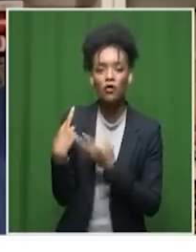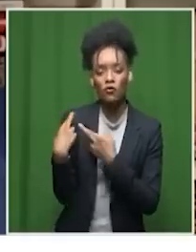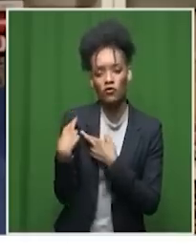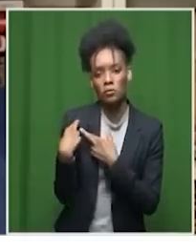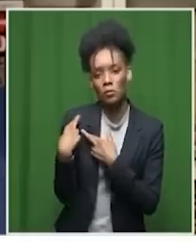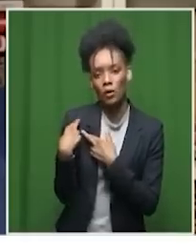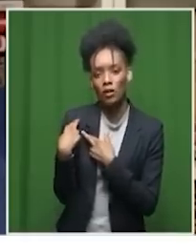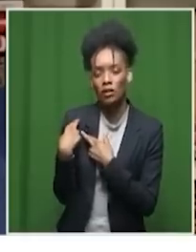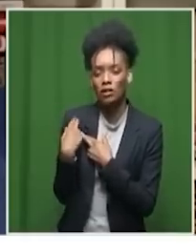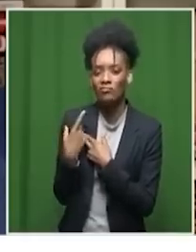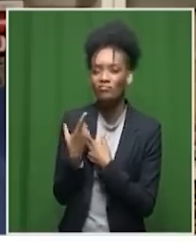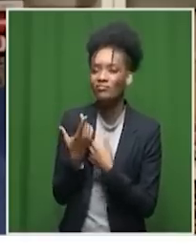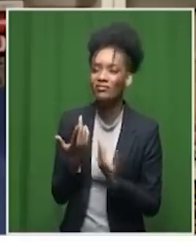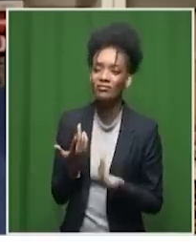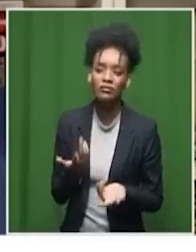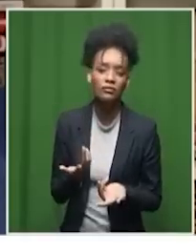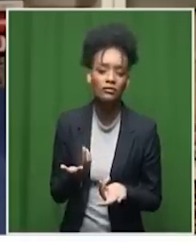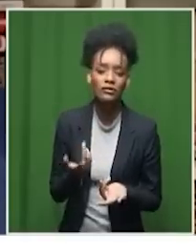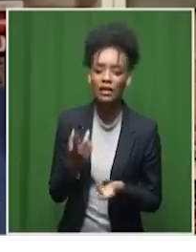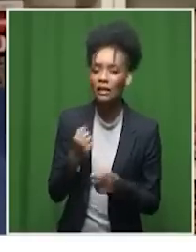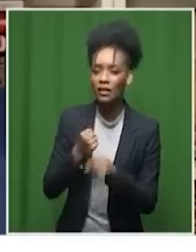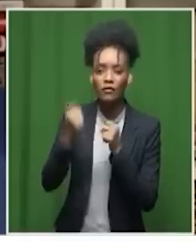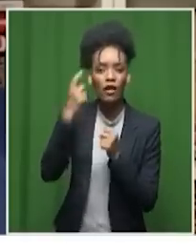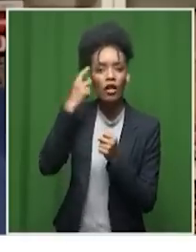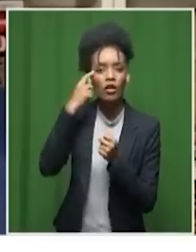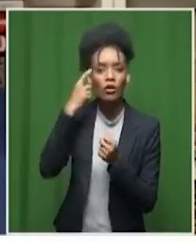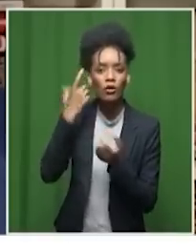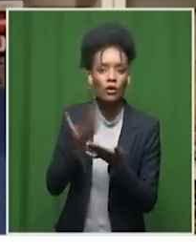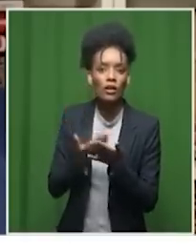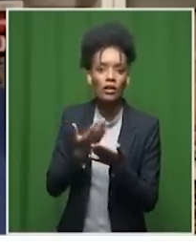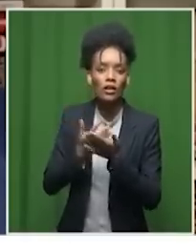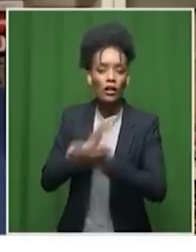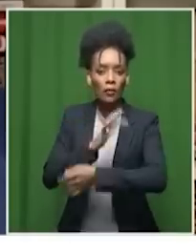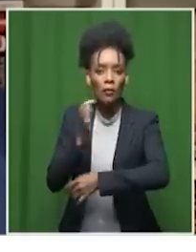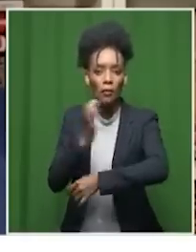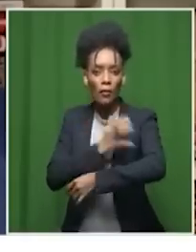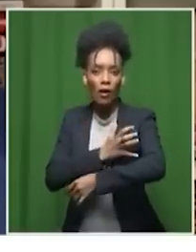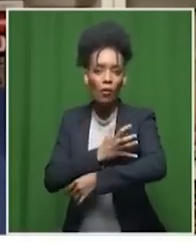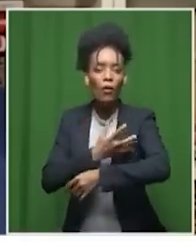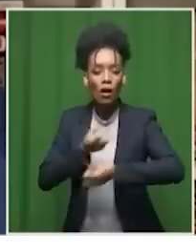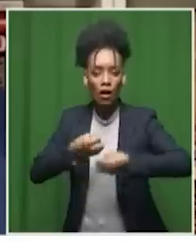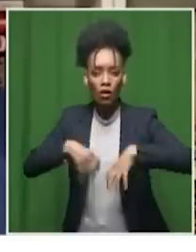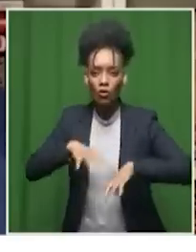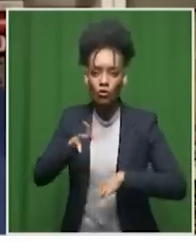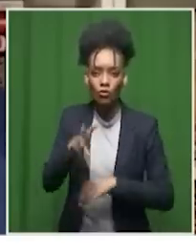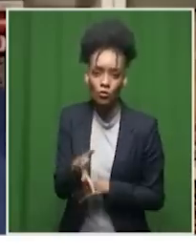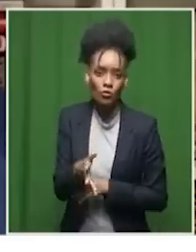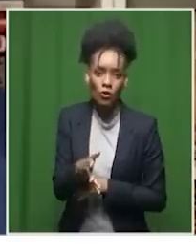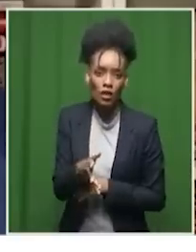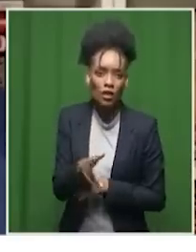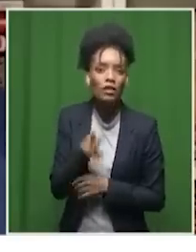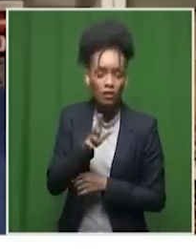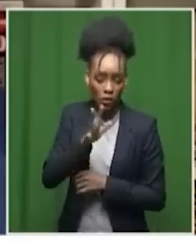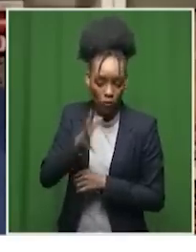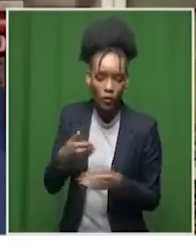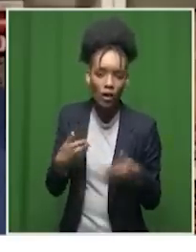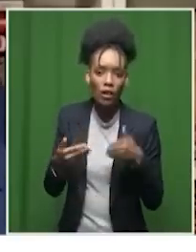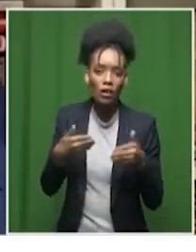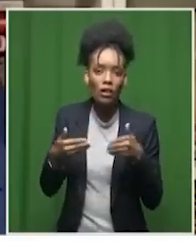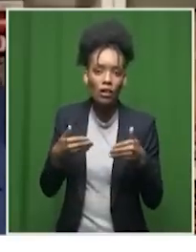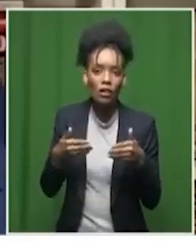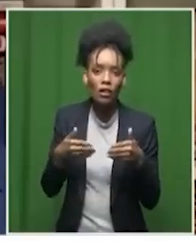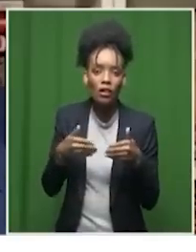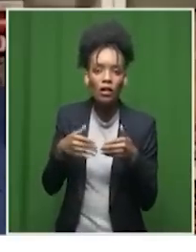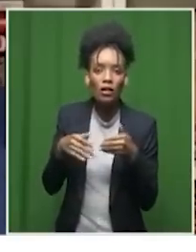didn't look as though they would lose power at that point. They were still going to be very much in control and leading